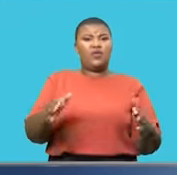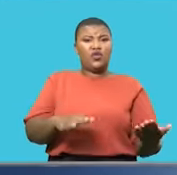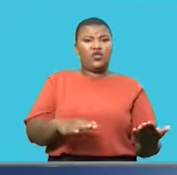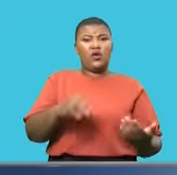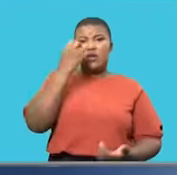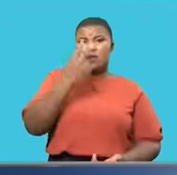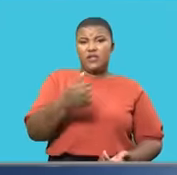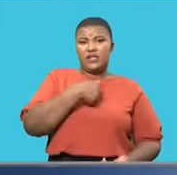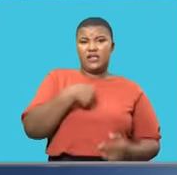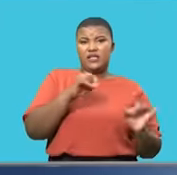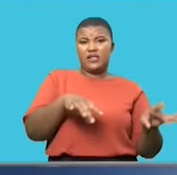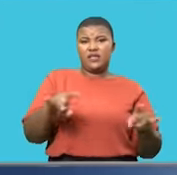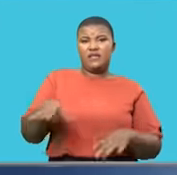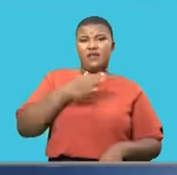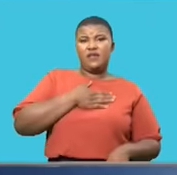Sidliwa